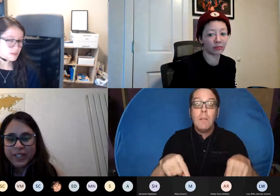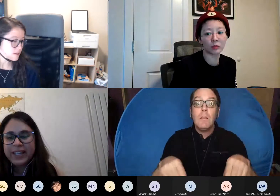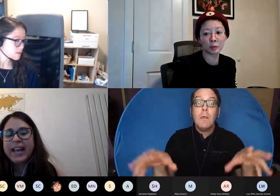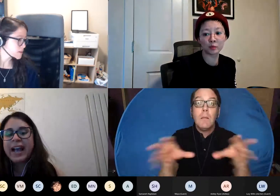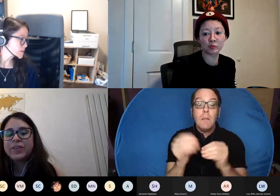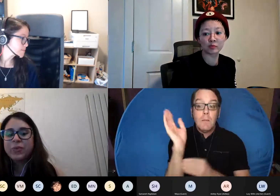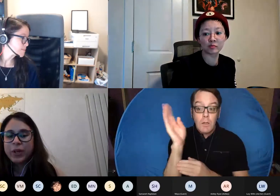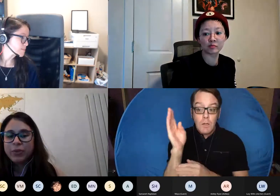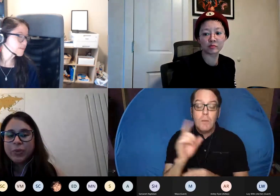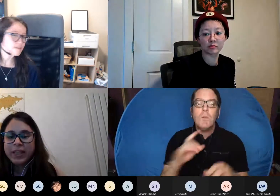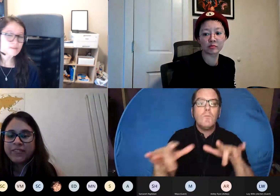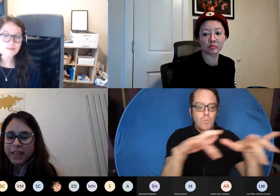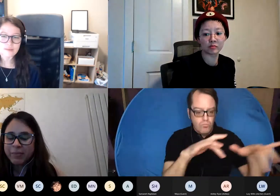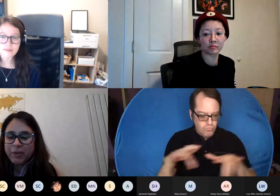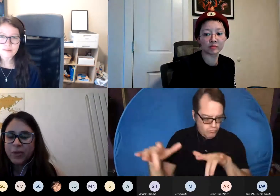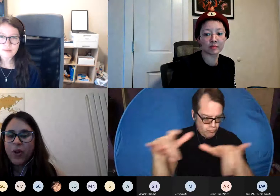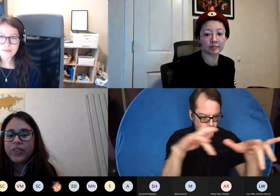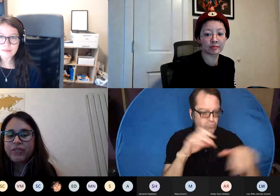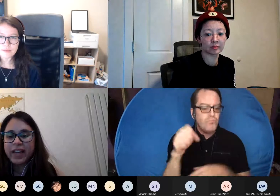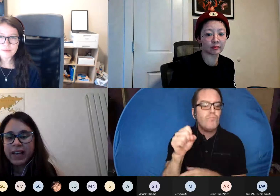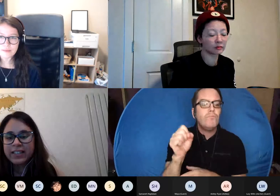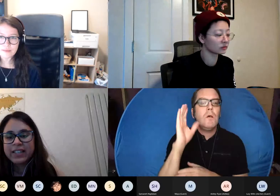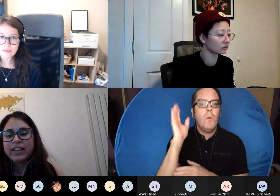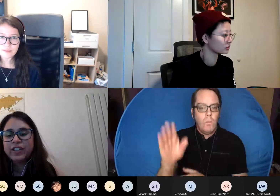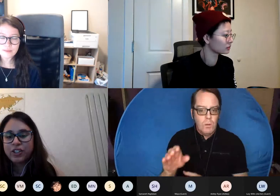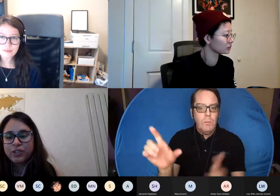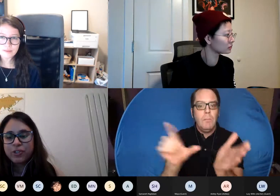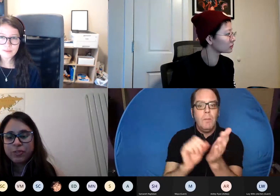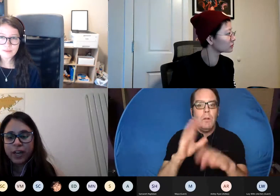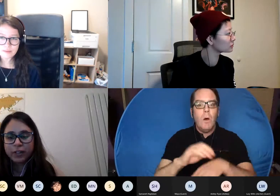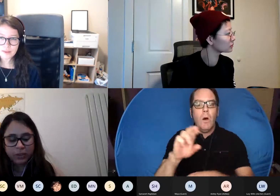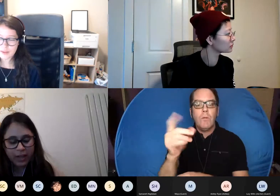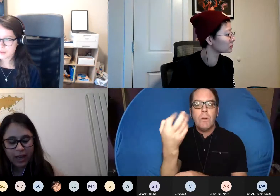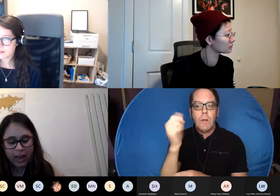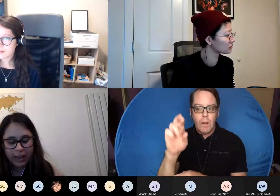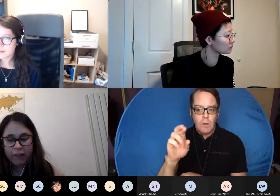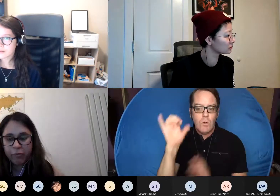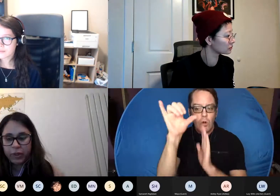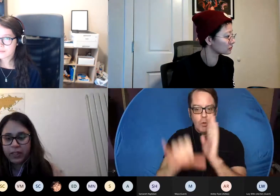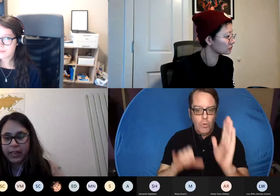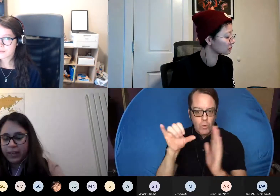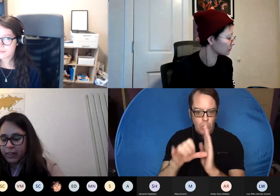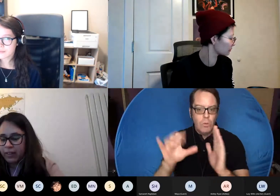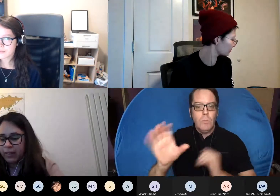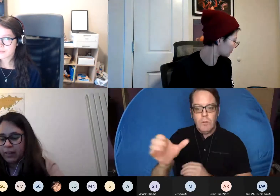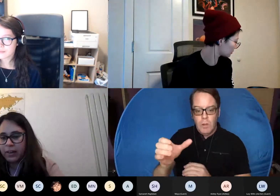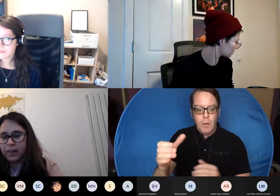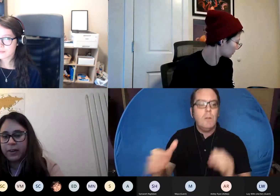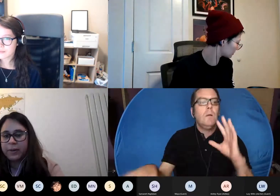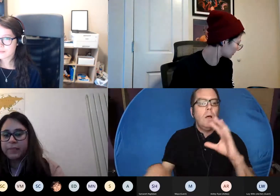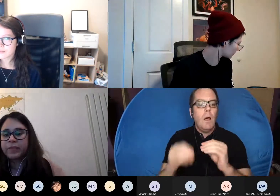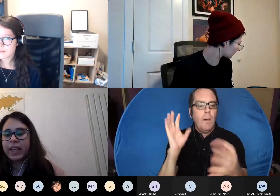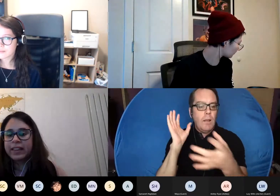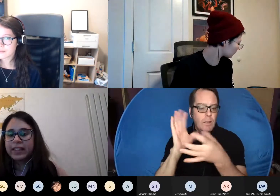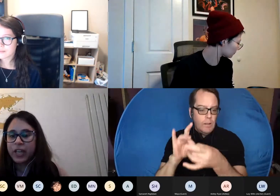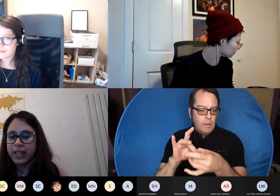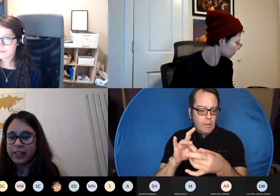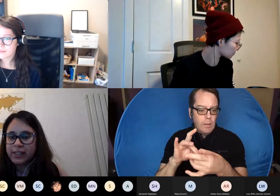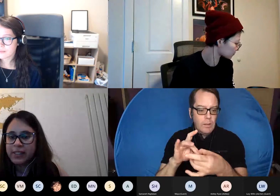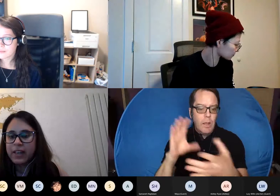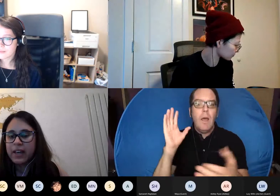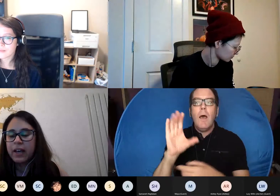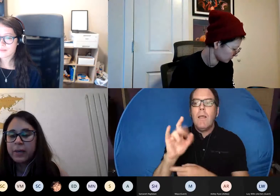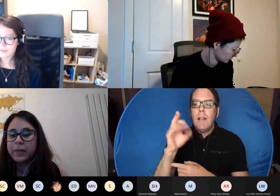is recorded and will be available on the Reactor YouTube channel. I have put the link in